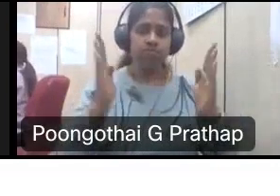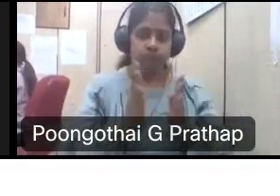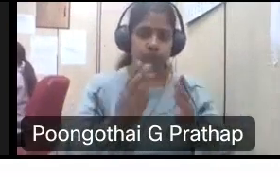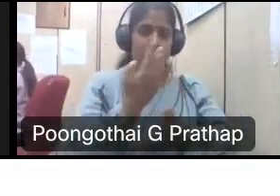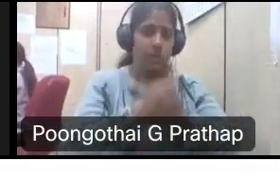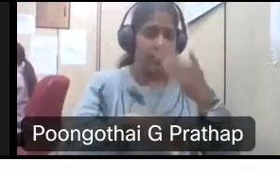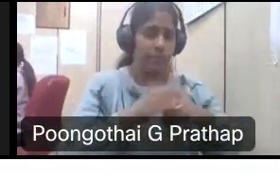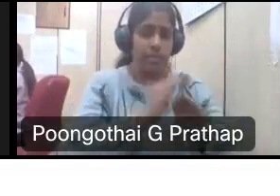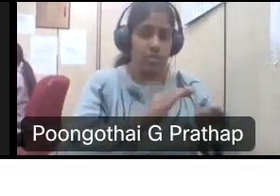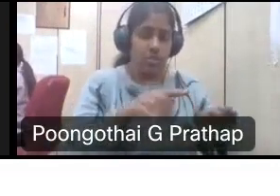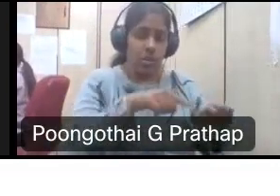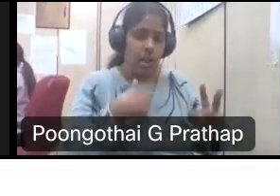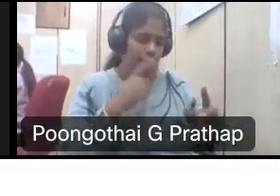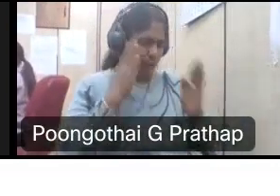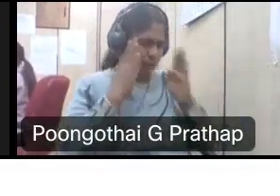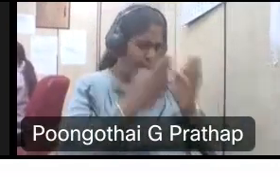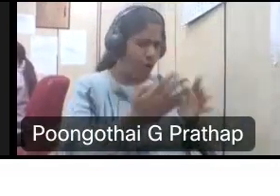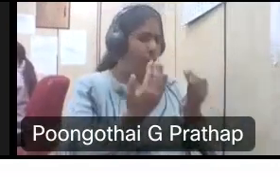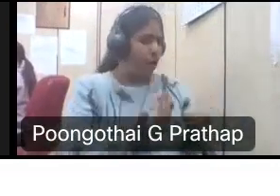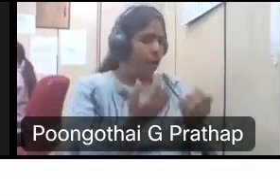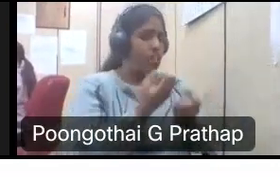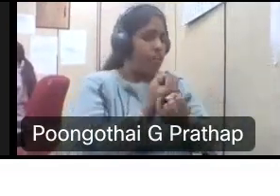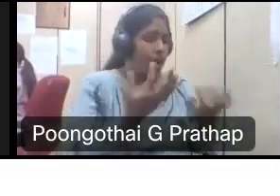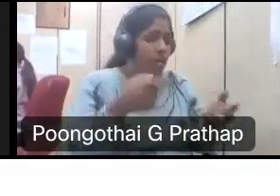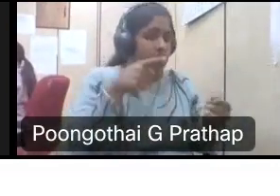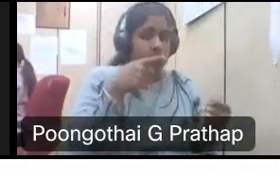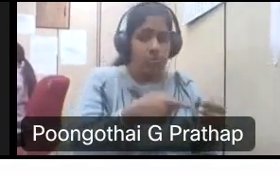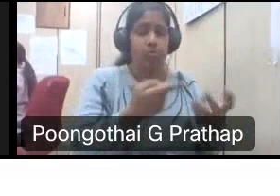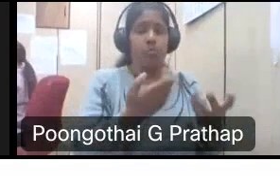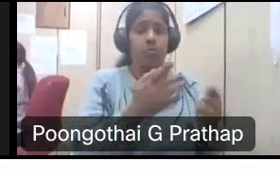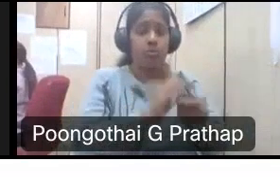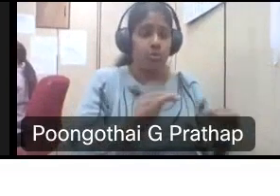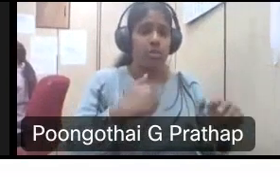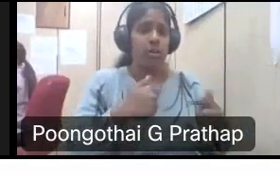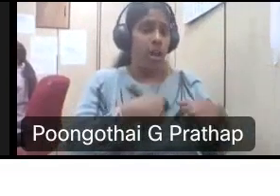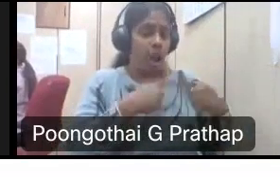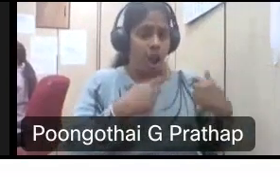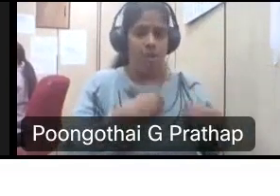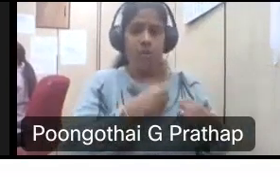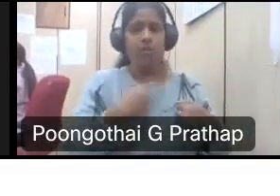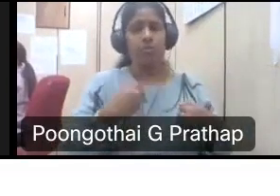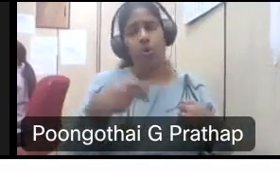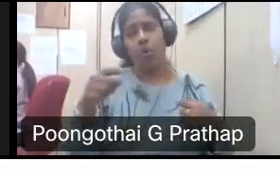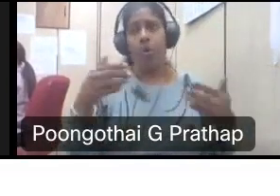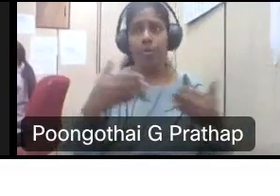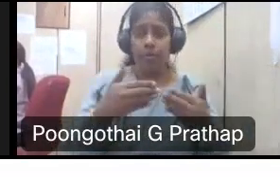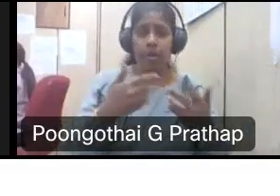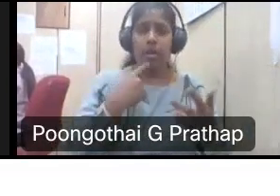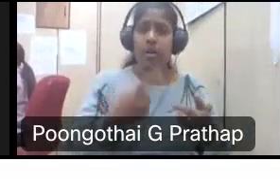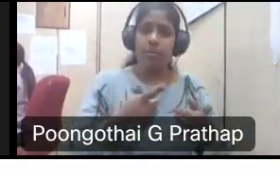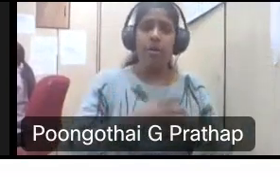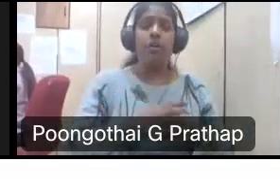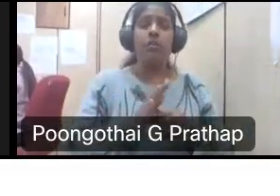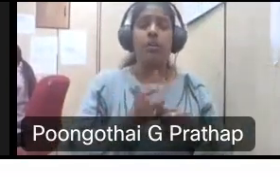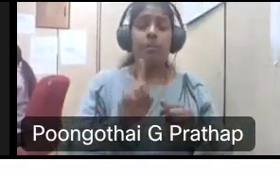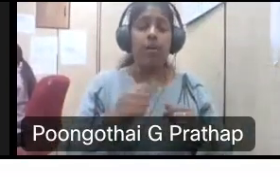times have been advised against the cardiac intervention, and that is very, very wrong. They should go for it because they have a